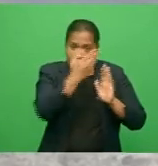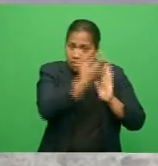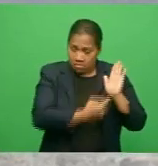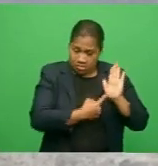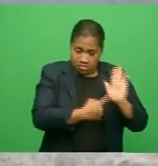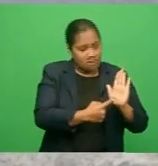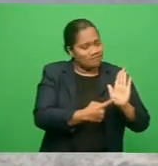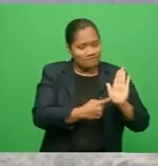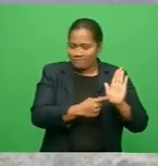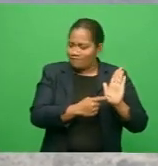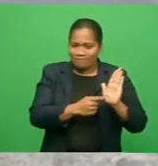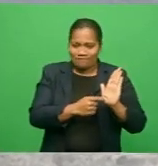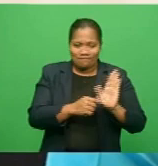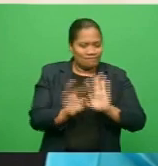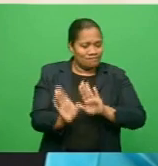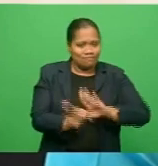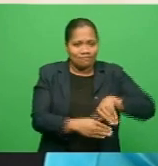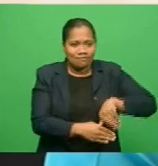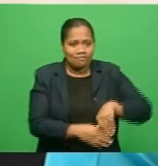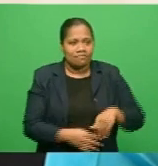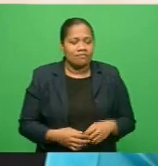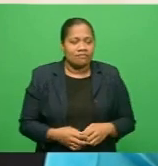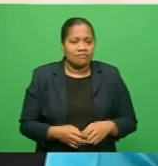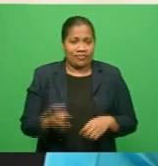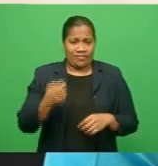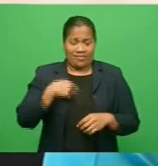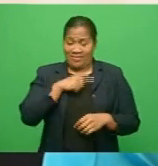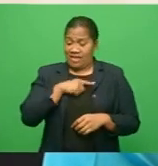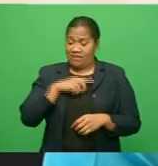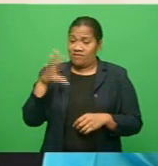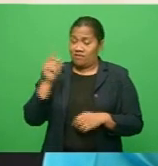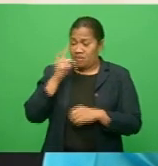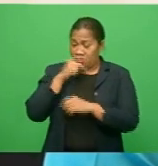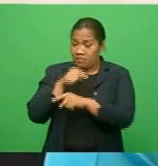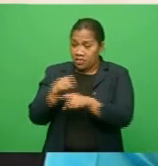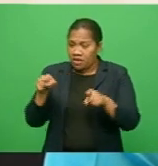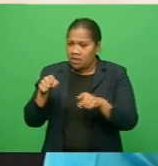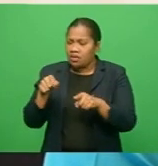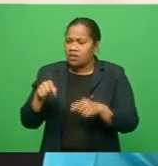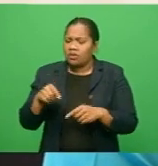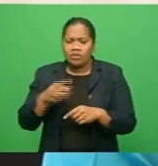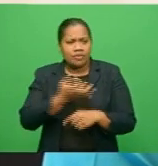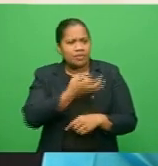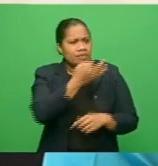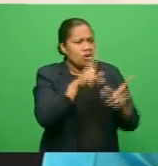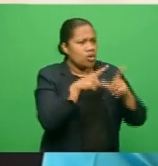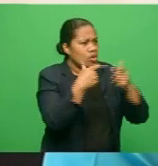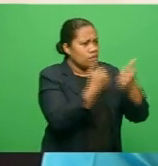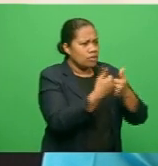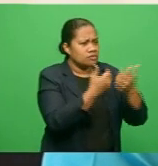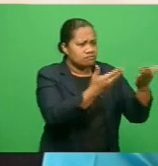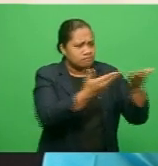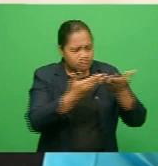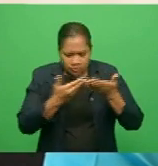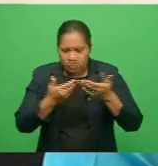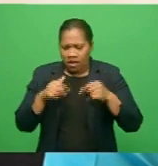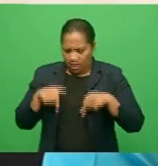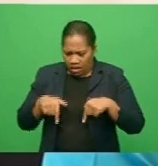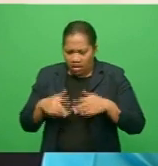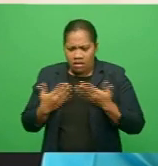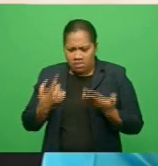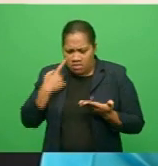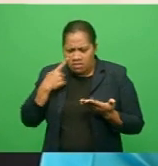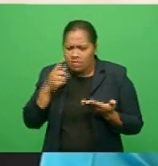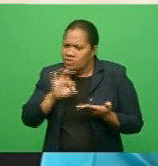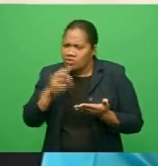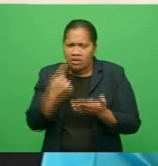FRA. It's not just from public. We have taken the thing to a contractor as to what had happened, and they